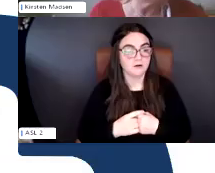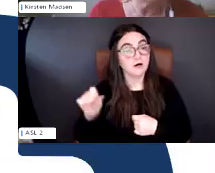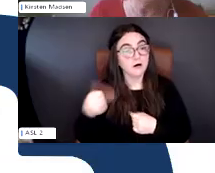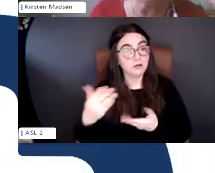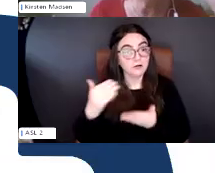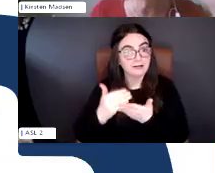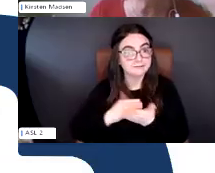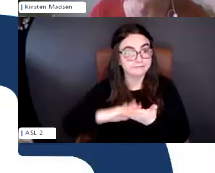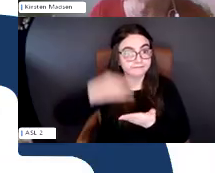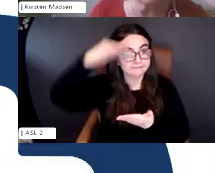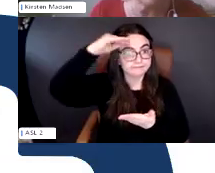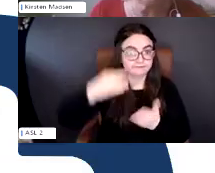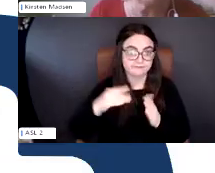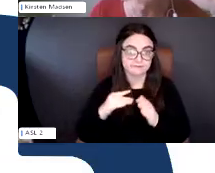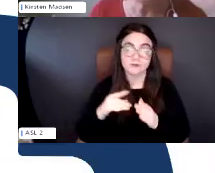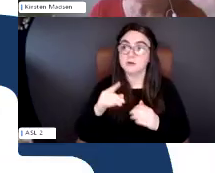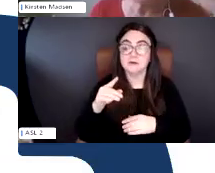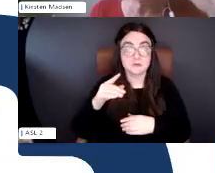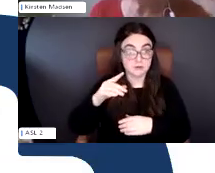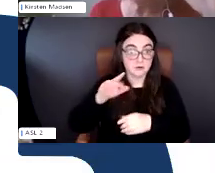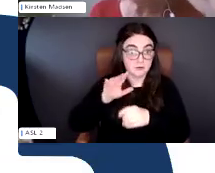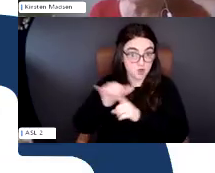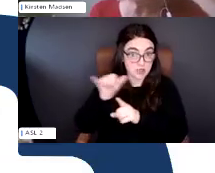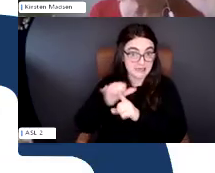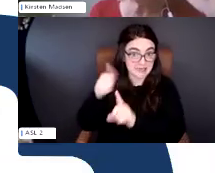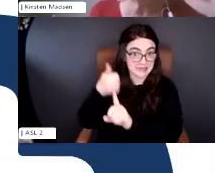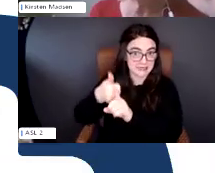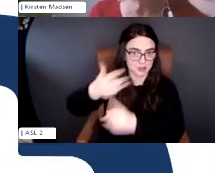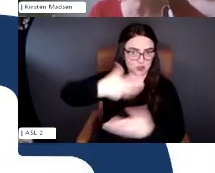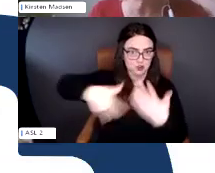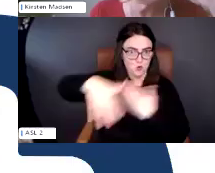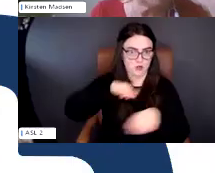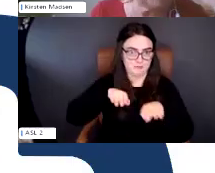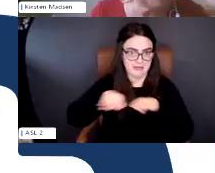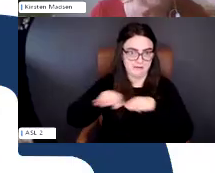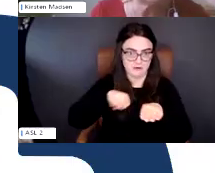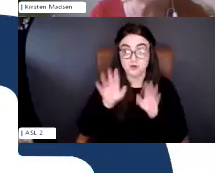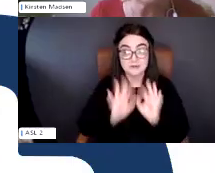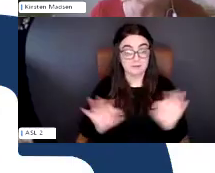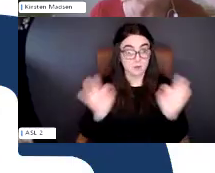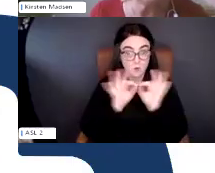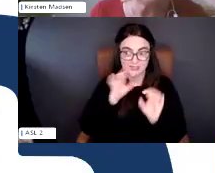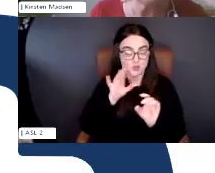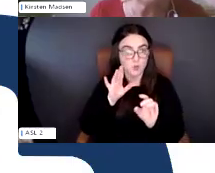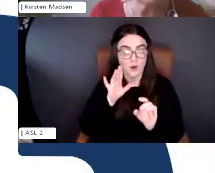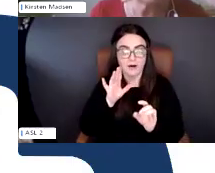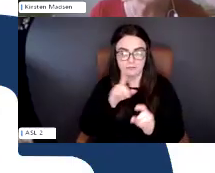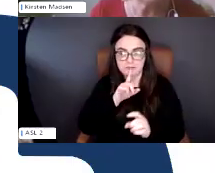enough, bullying is a social behavior. Therefore, addressing the social environment is key.